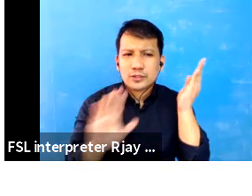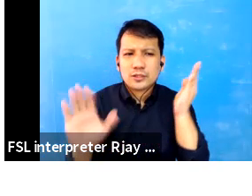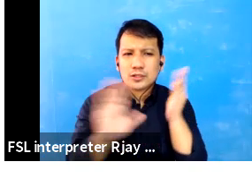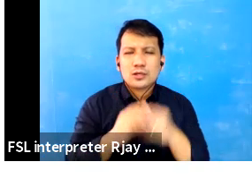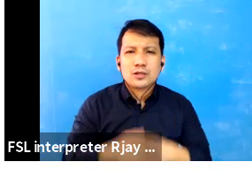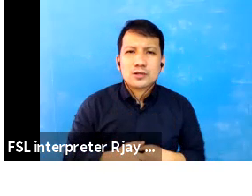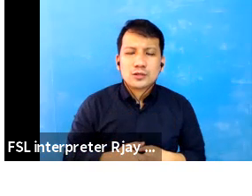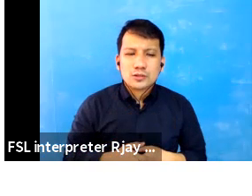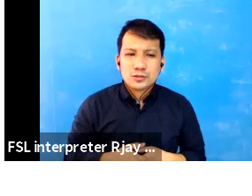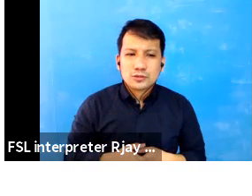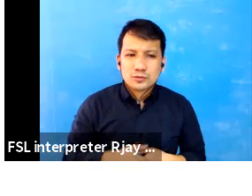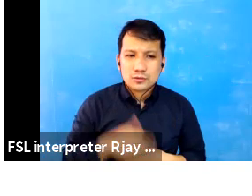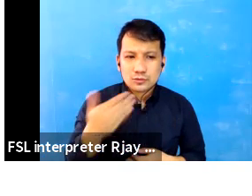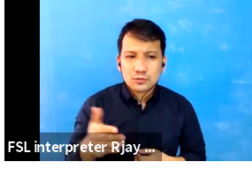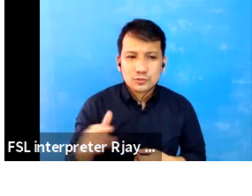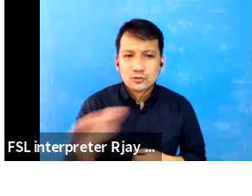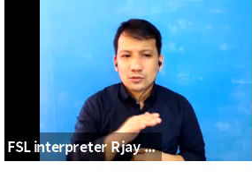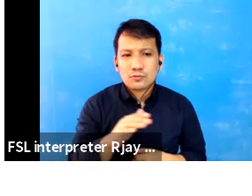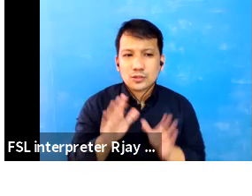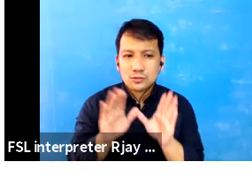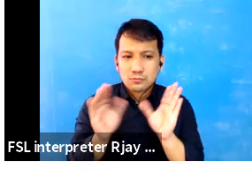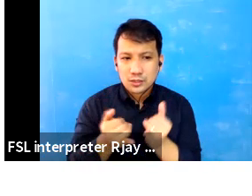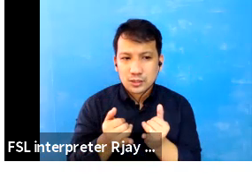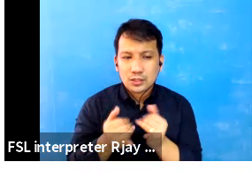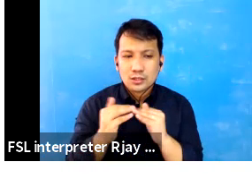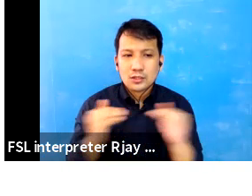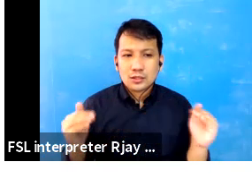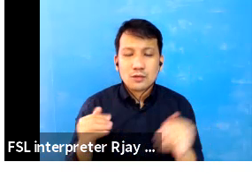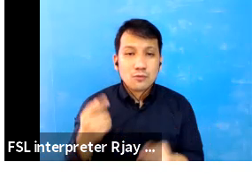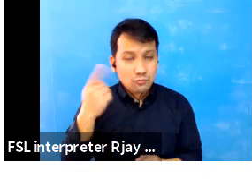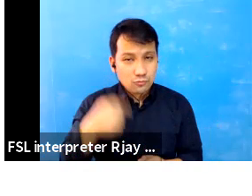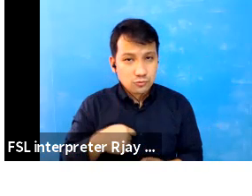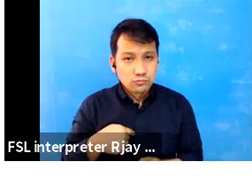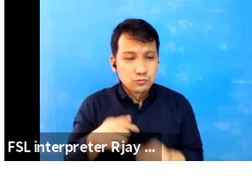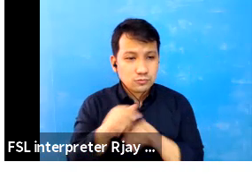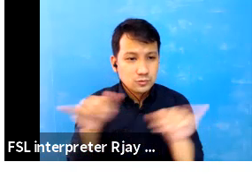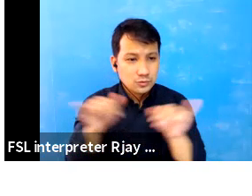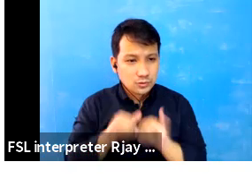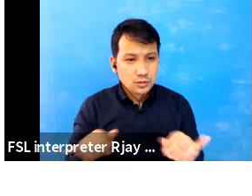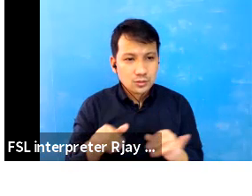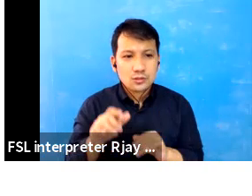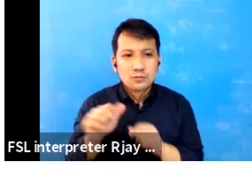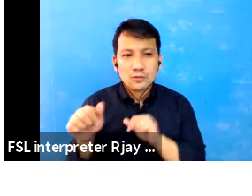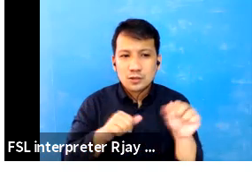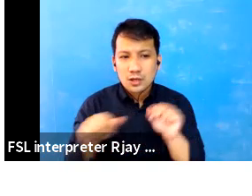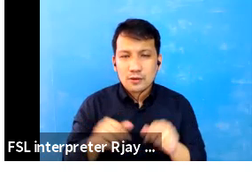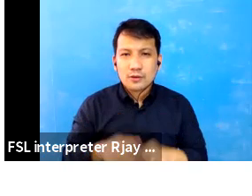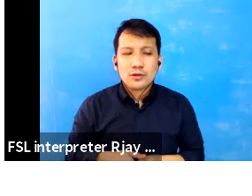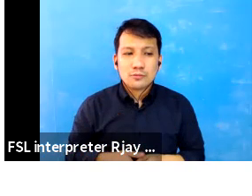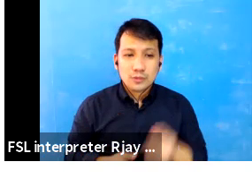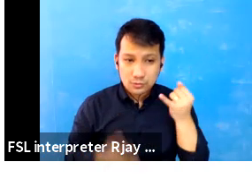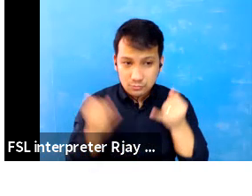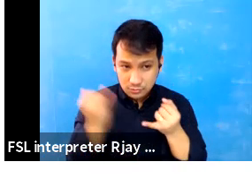will go down into the municipal or even to the barangay level, because to me, that is the seat of action. And